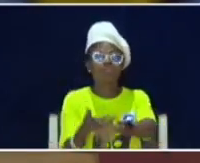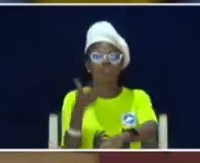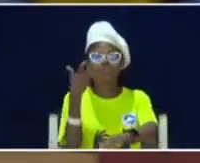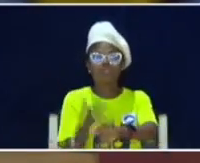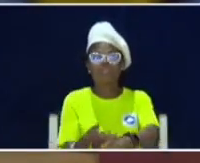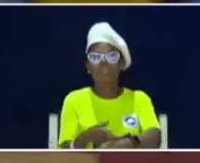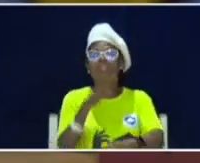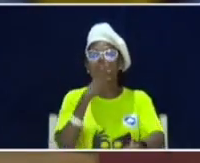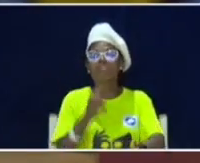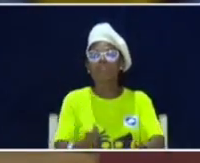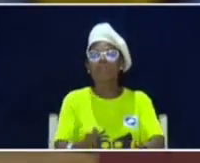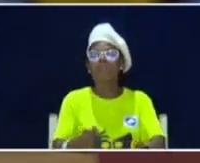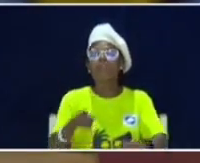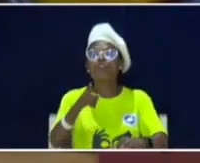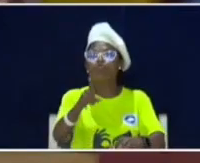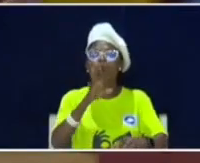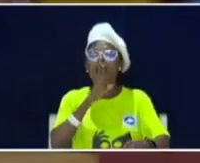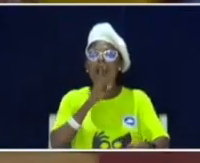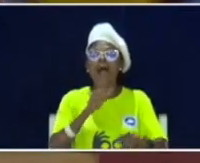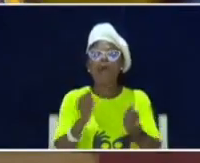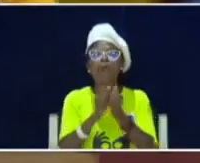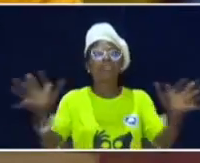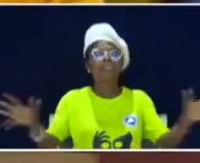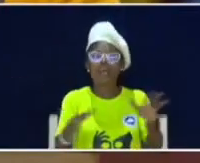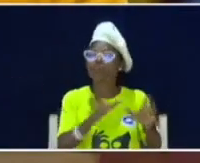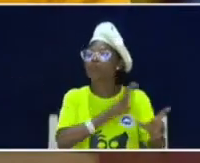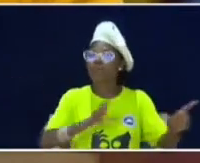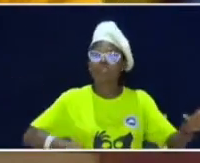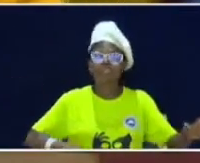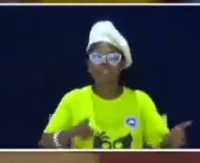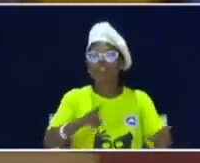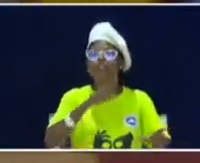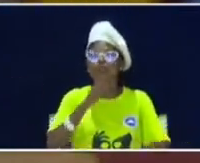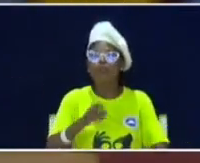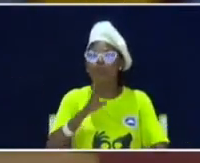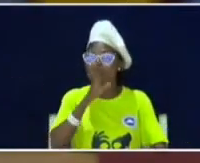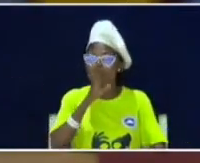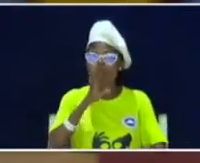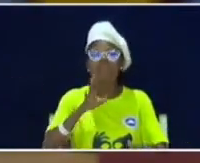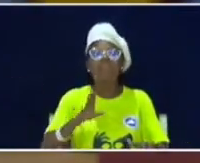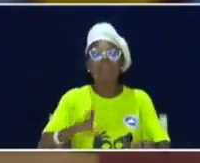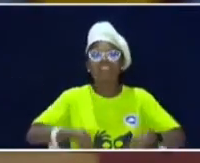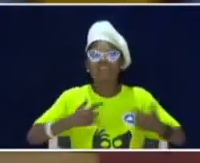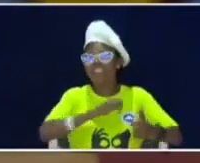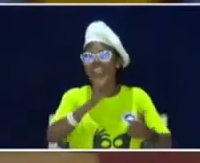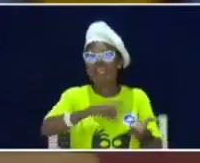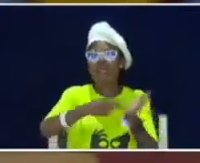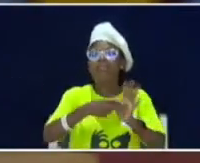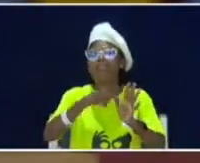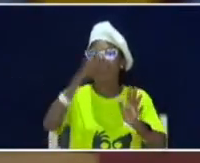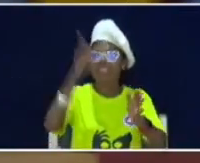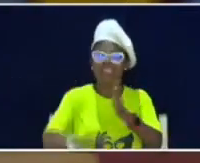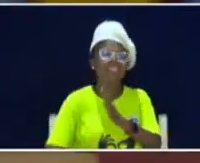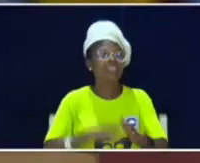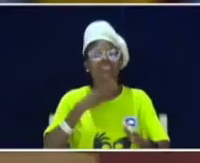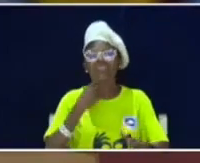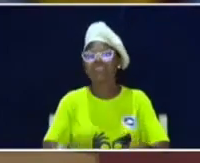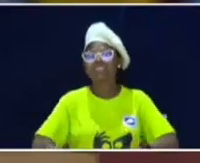without Christ, the man begins to live a meaningless life. I urge you tonight,